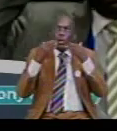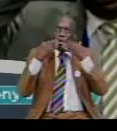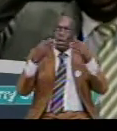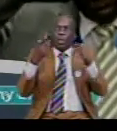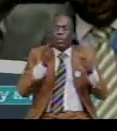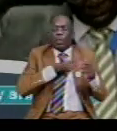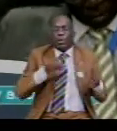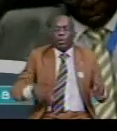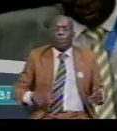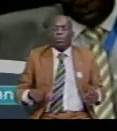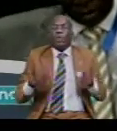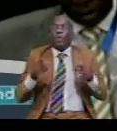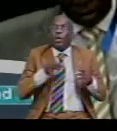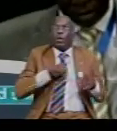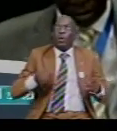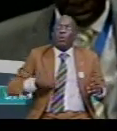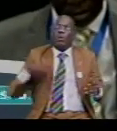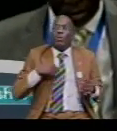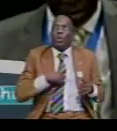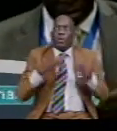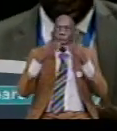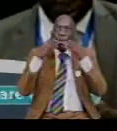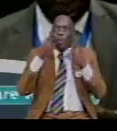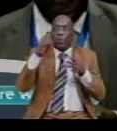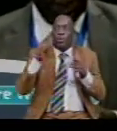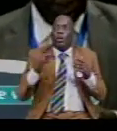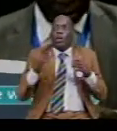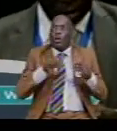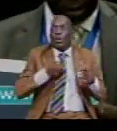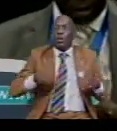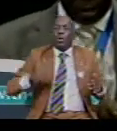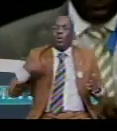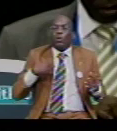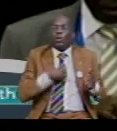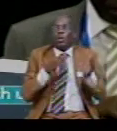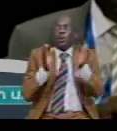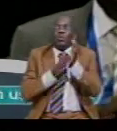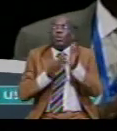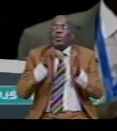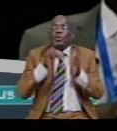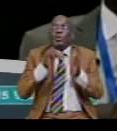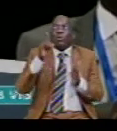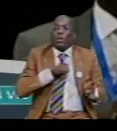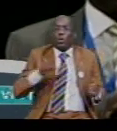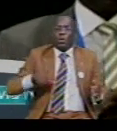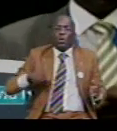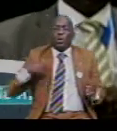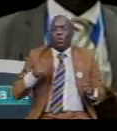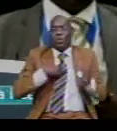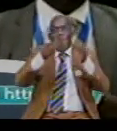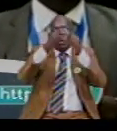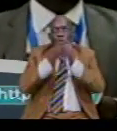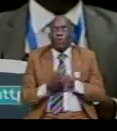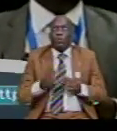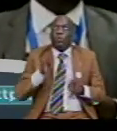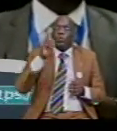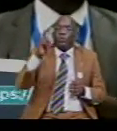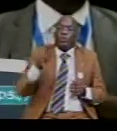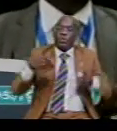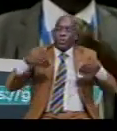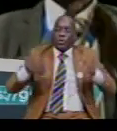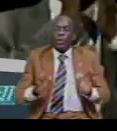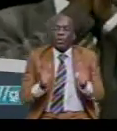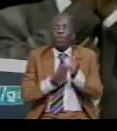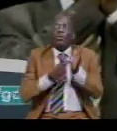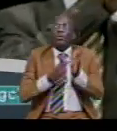you. Lord, we praise you. Lord, we worship you. Let's magnify the name of the Lord. Let's praise his holy name. Let's show appreciation